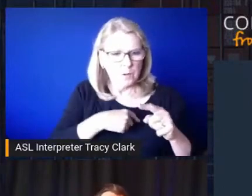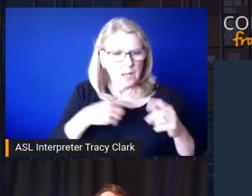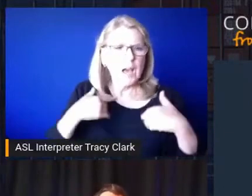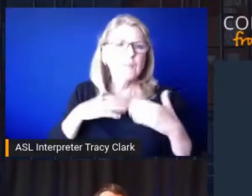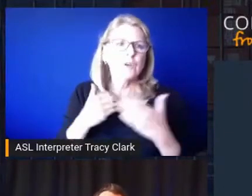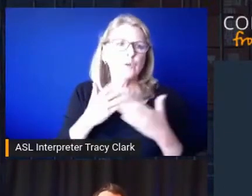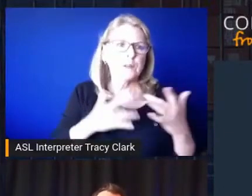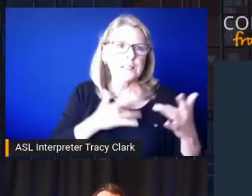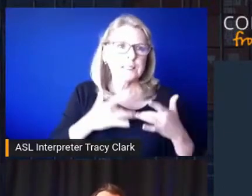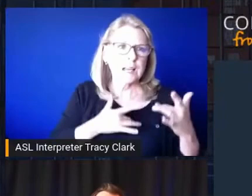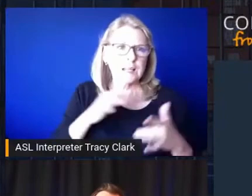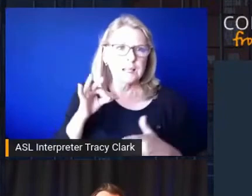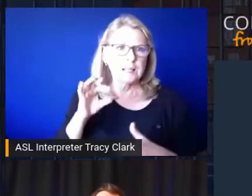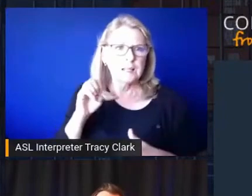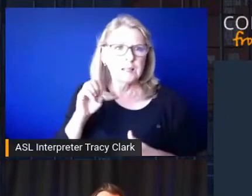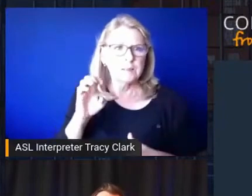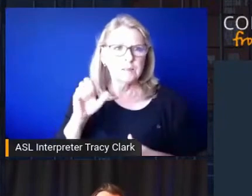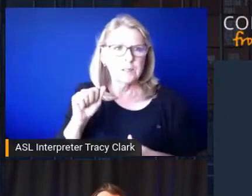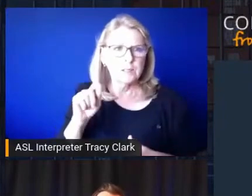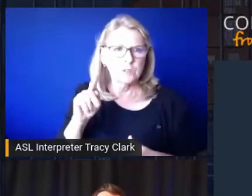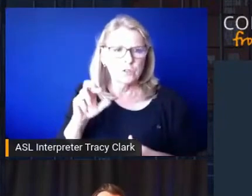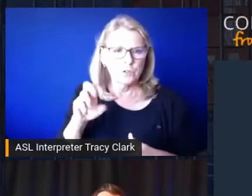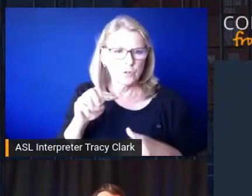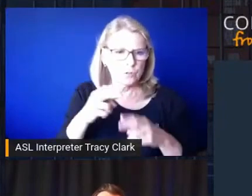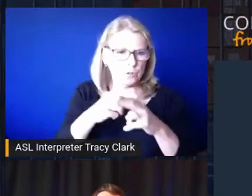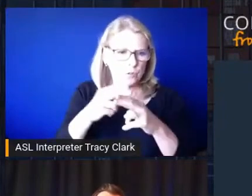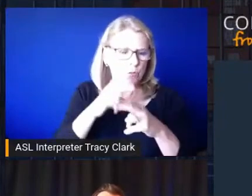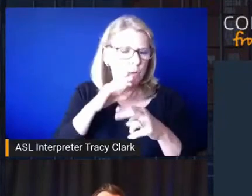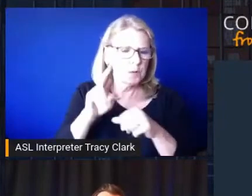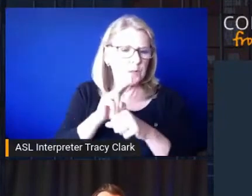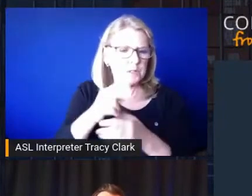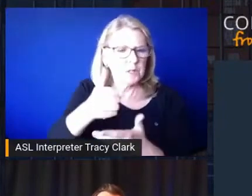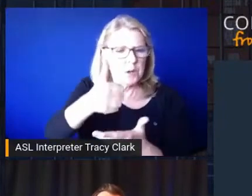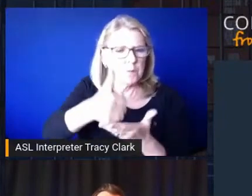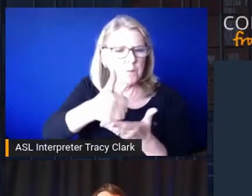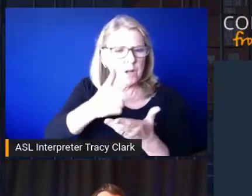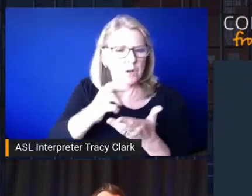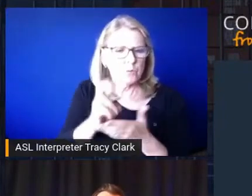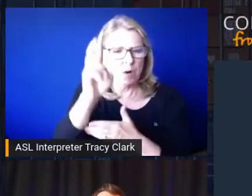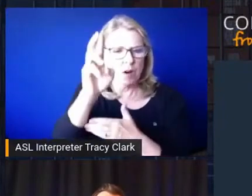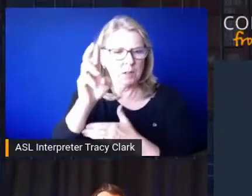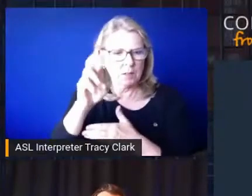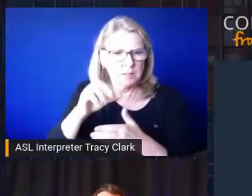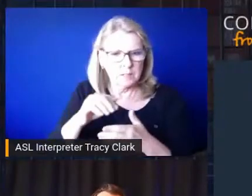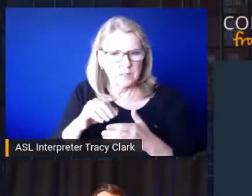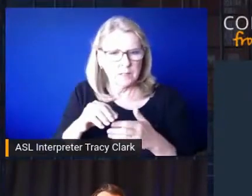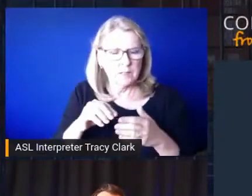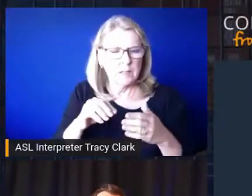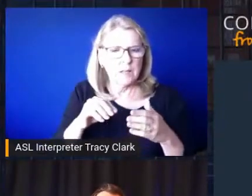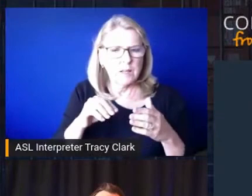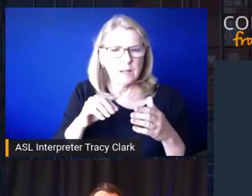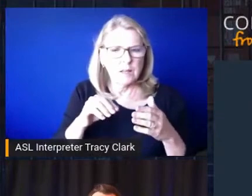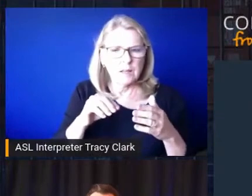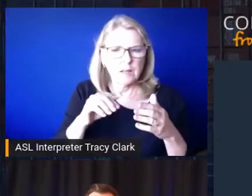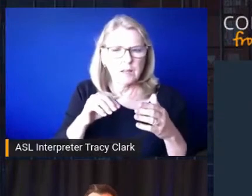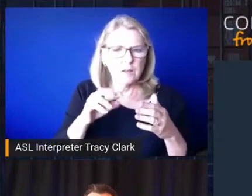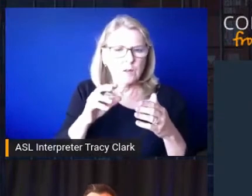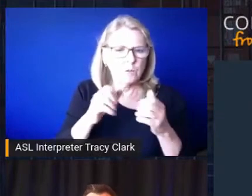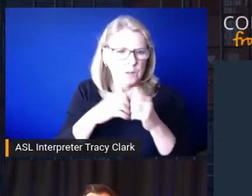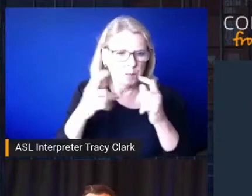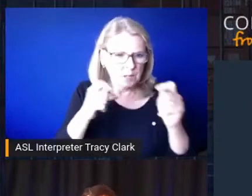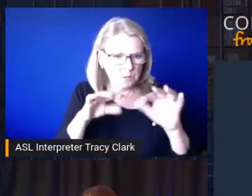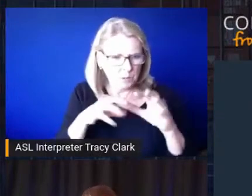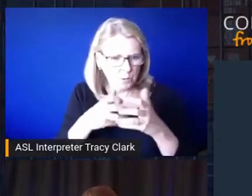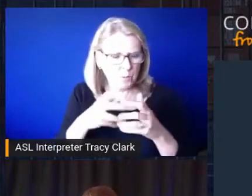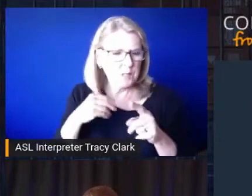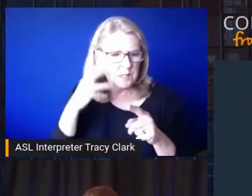soon, which is going to be using Bottlerocket as a first-class citizen with managed node groups. And the experience for the customers is going to be very